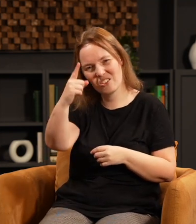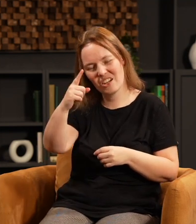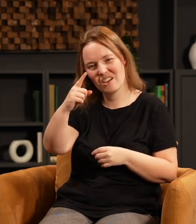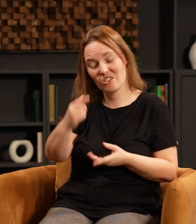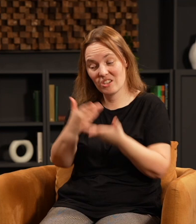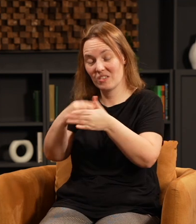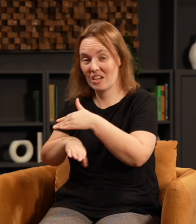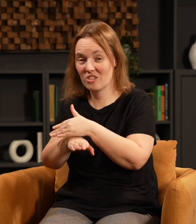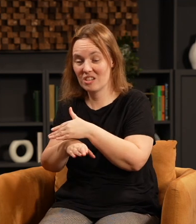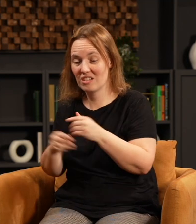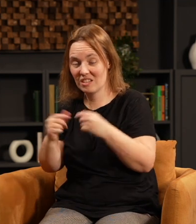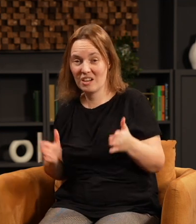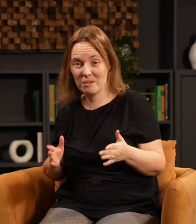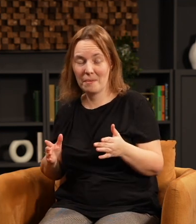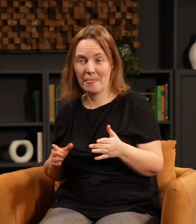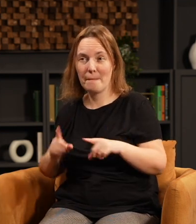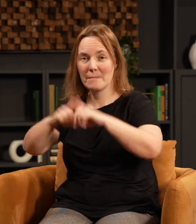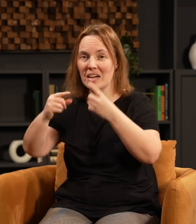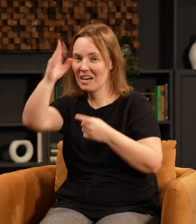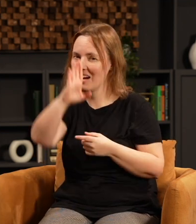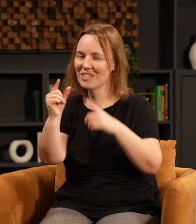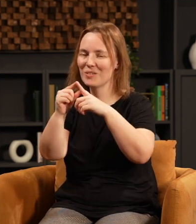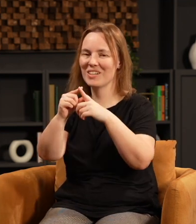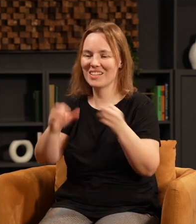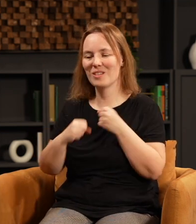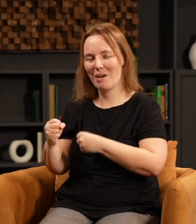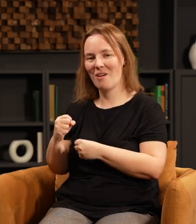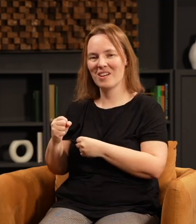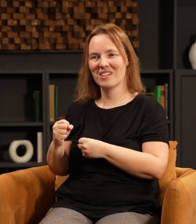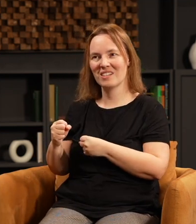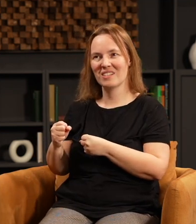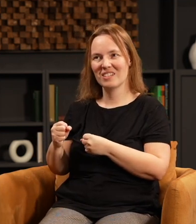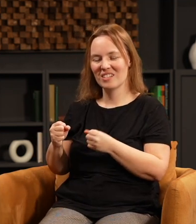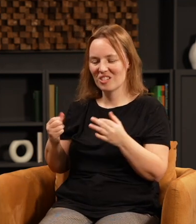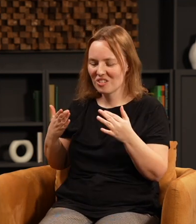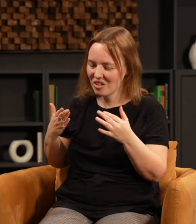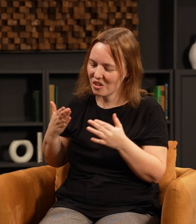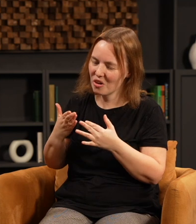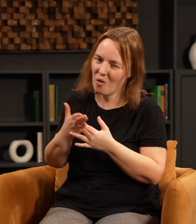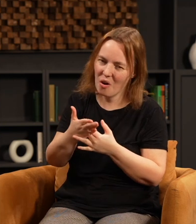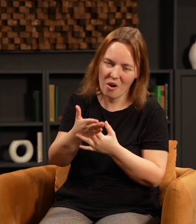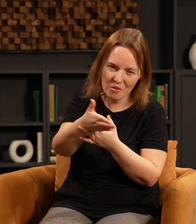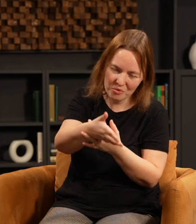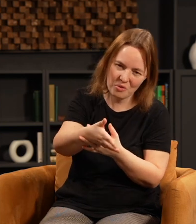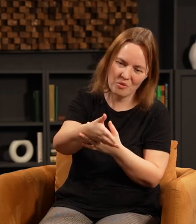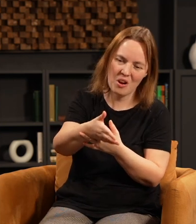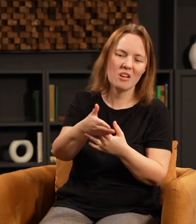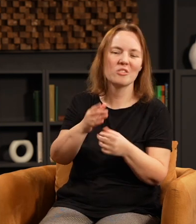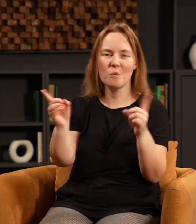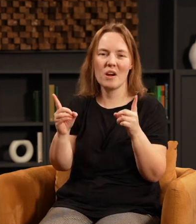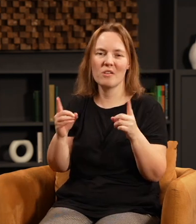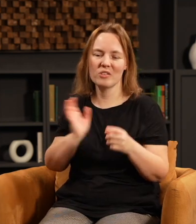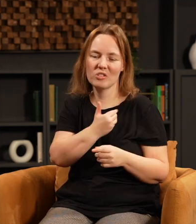enemy. But you see, God's word has the power to cut all the way through to where the soul and the spirit meet. God's word is